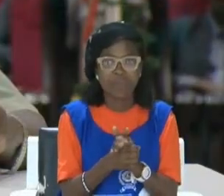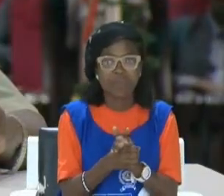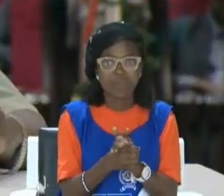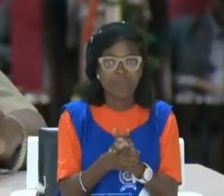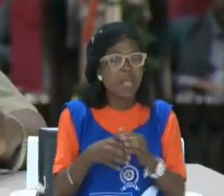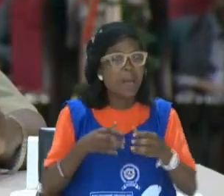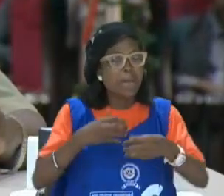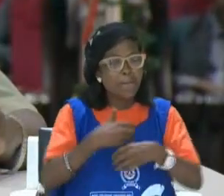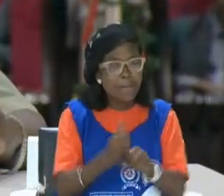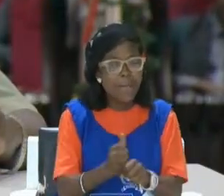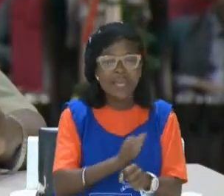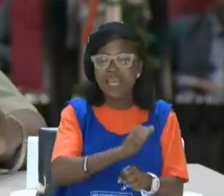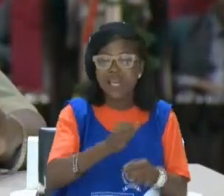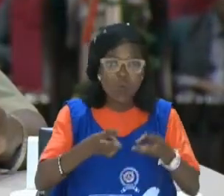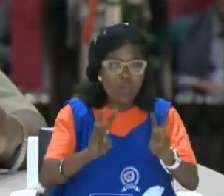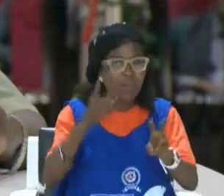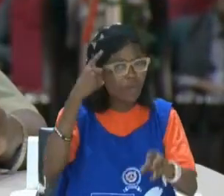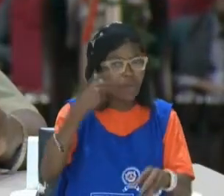Make a way for me